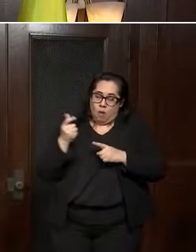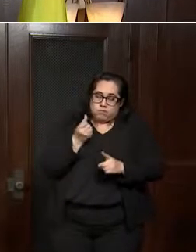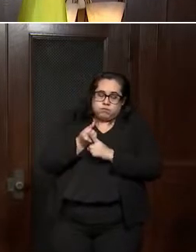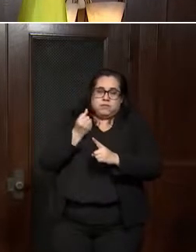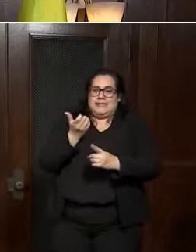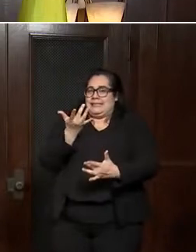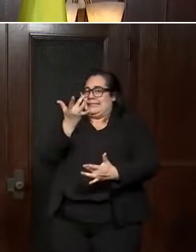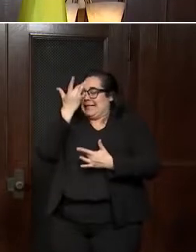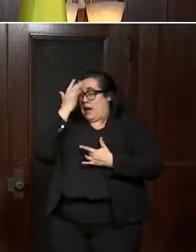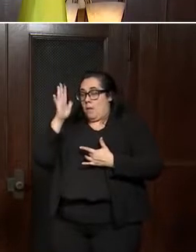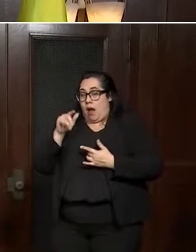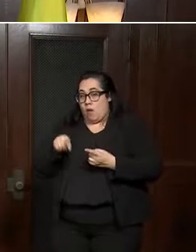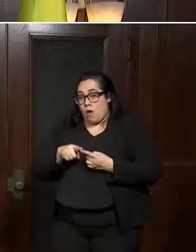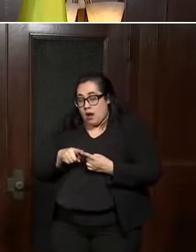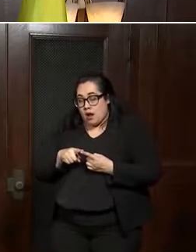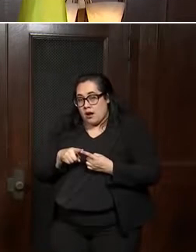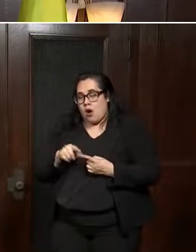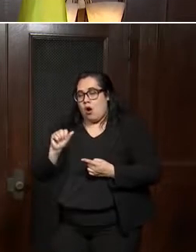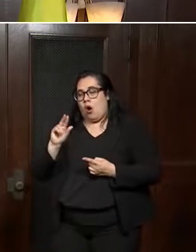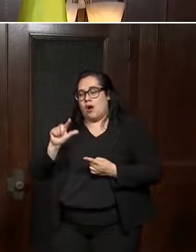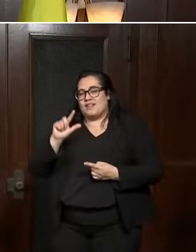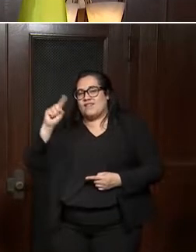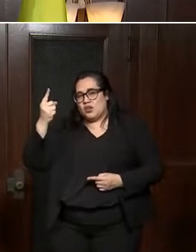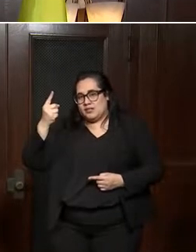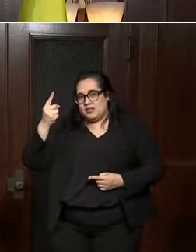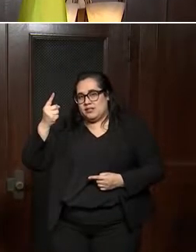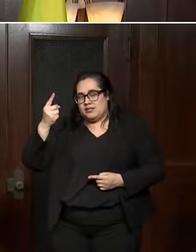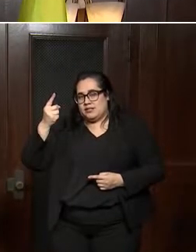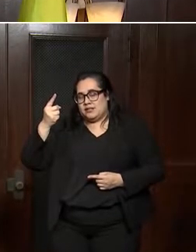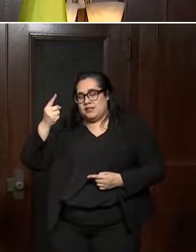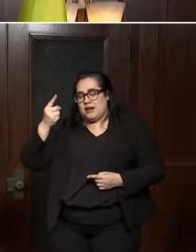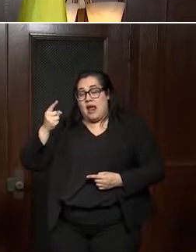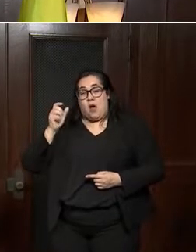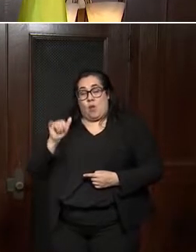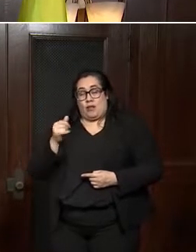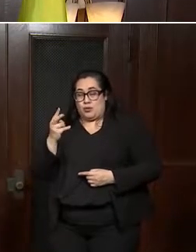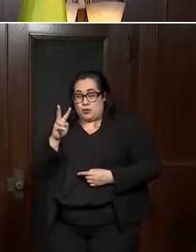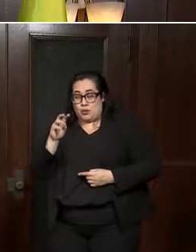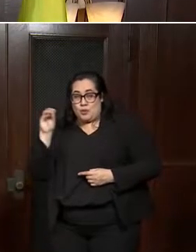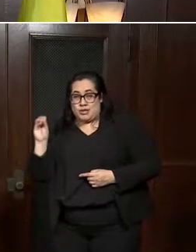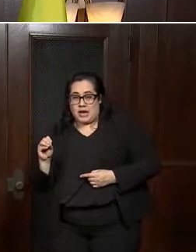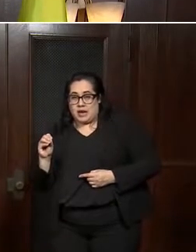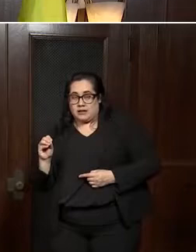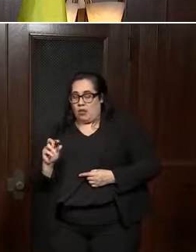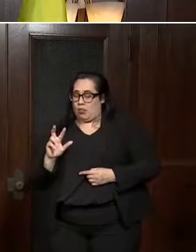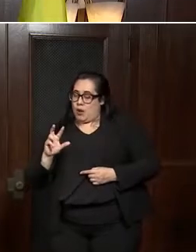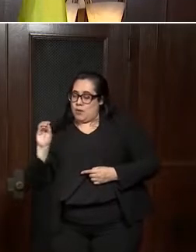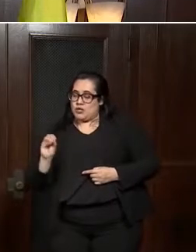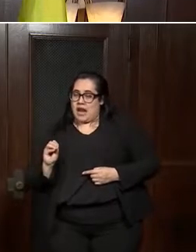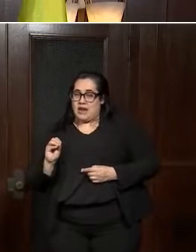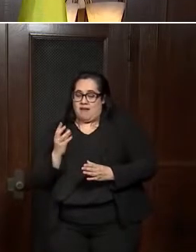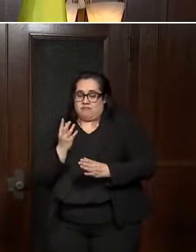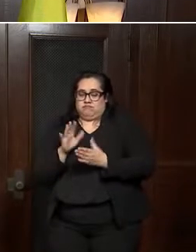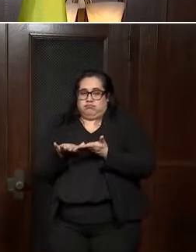sick by August 1st. And with a 2% or 3% fatality rate, do that